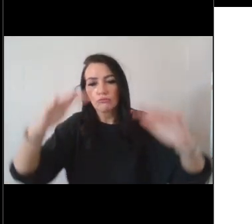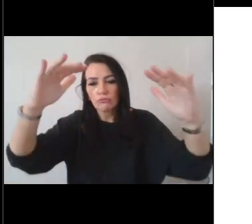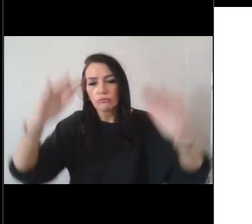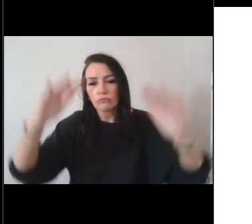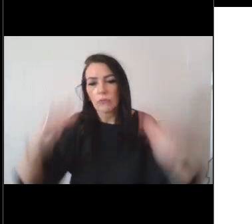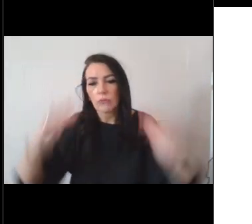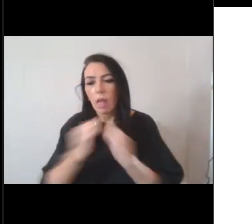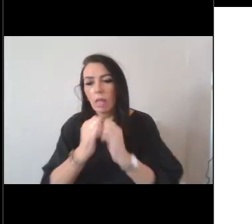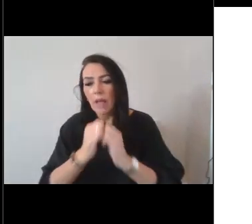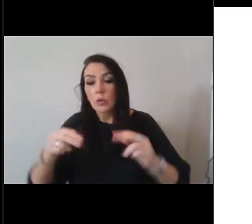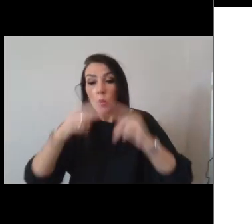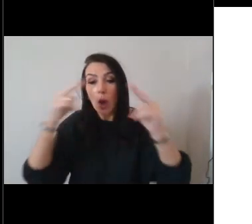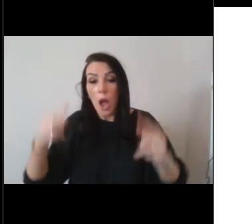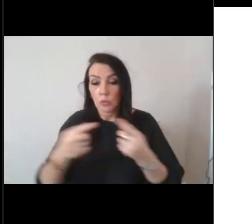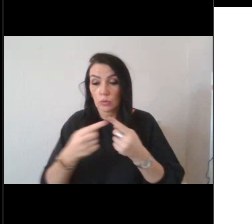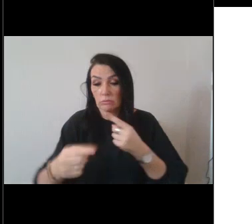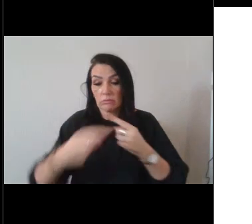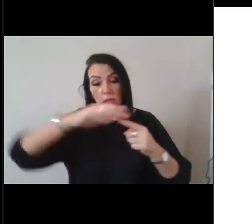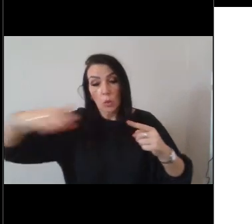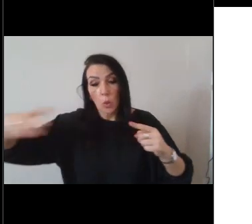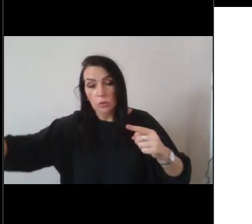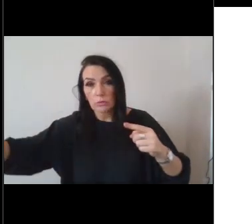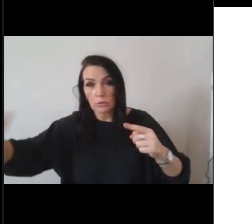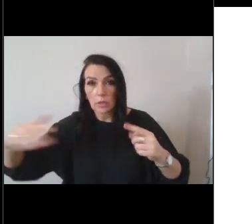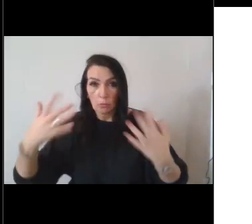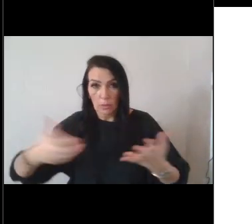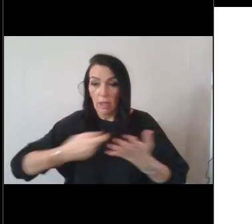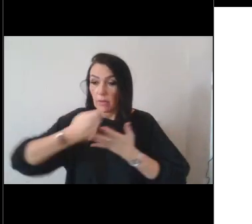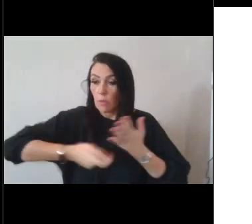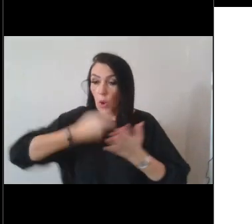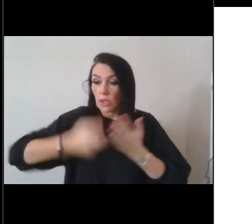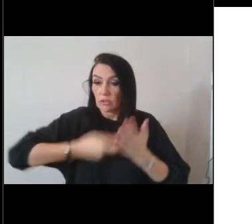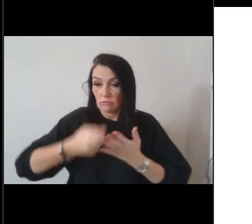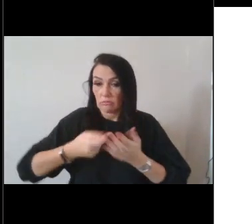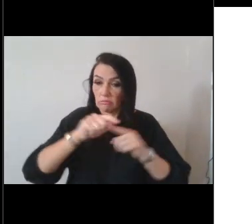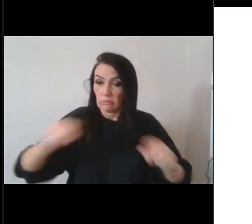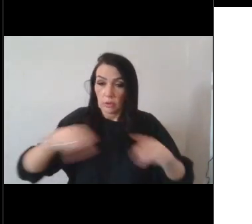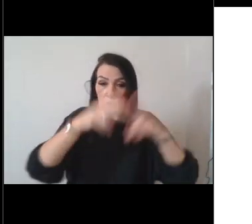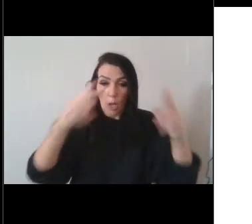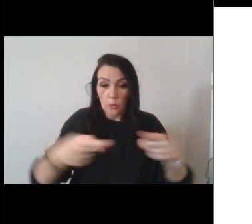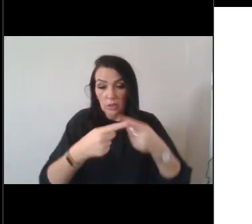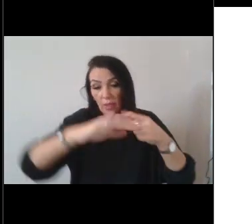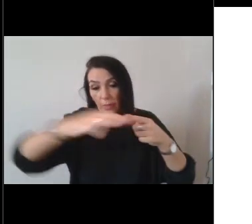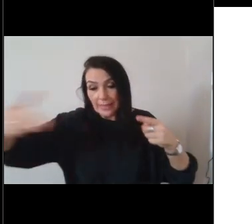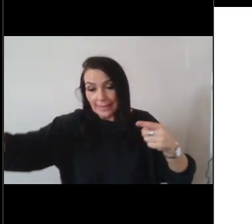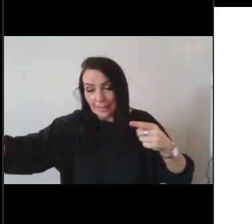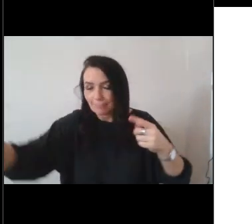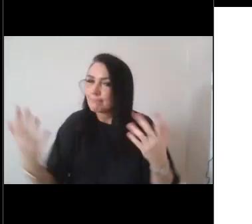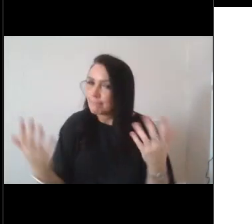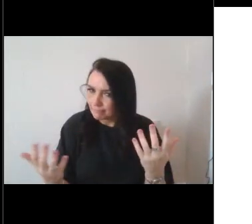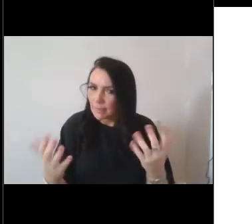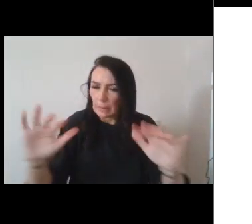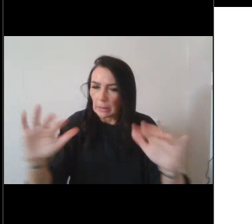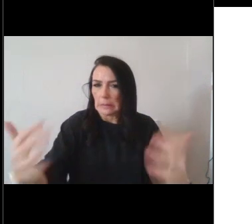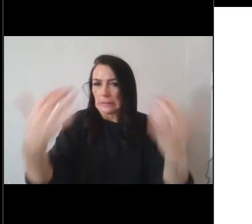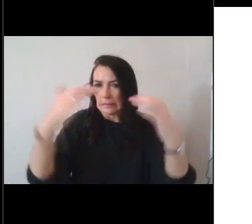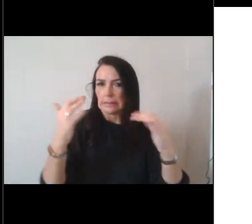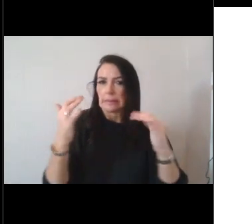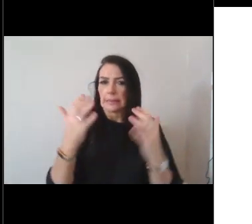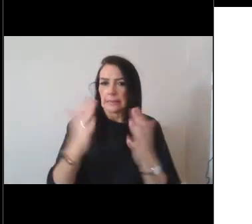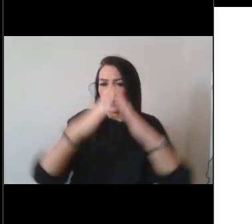by the coastline that your bank has released mortgages on. A lack of sustainability can therefore affect business,